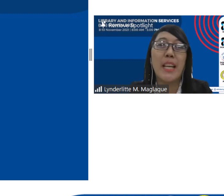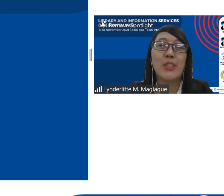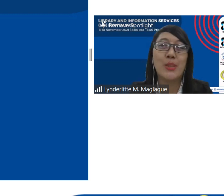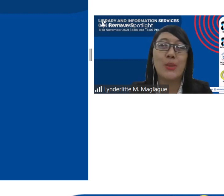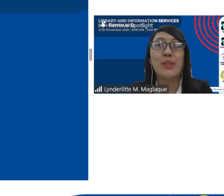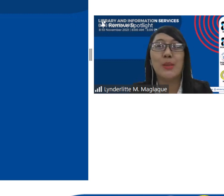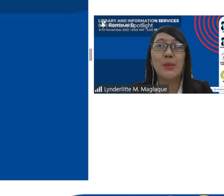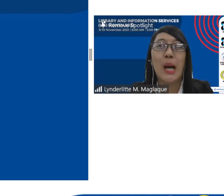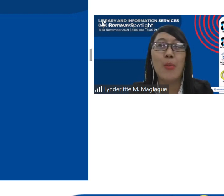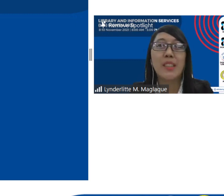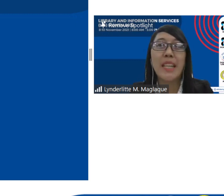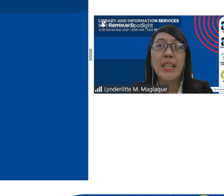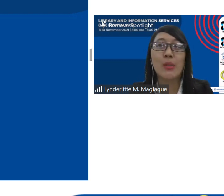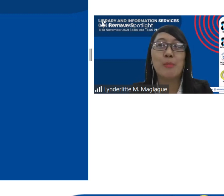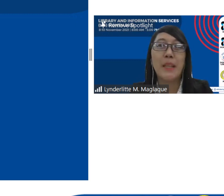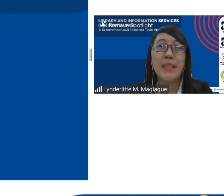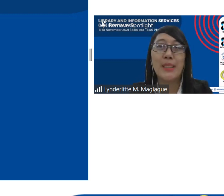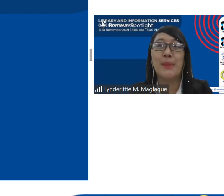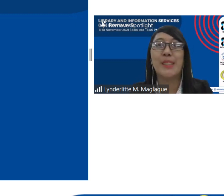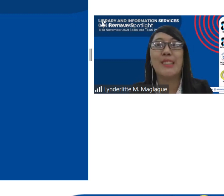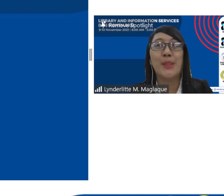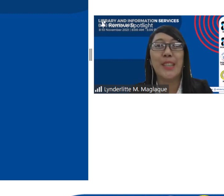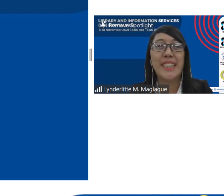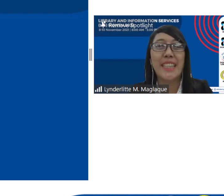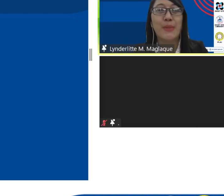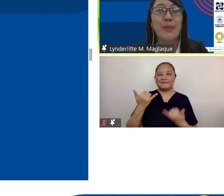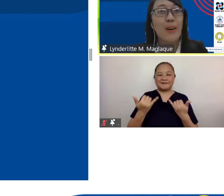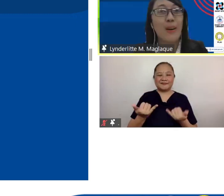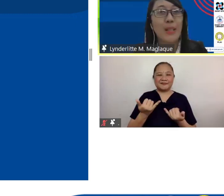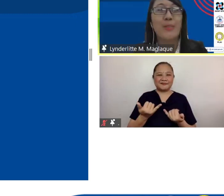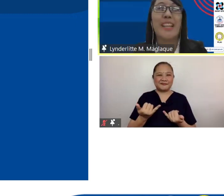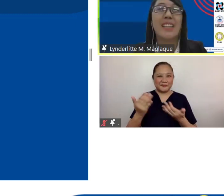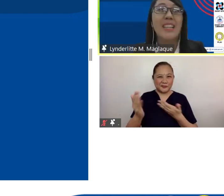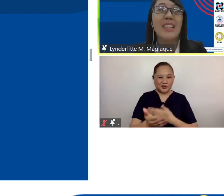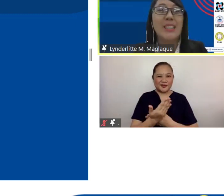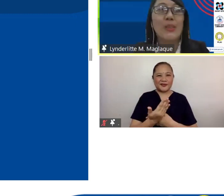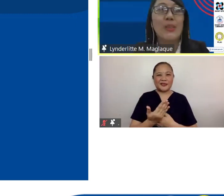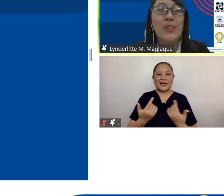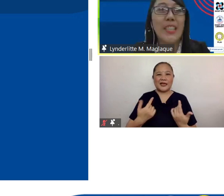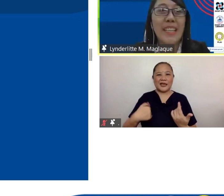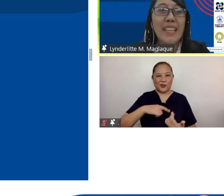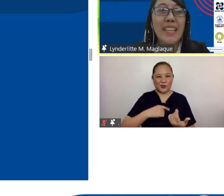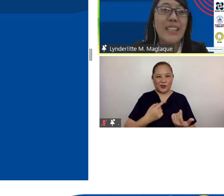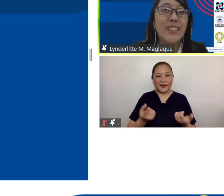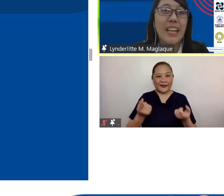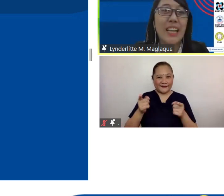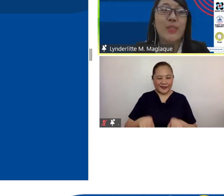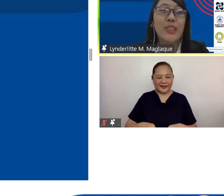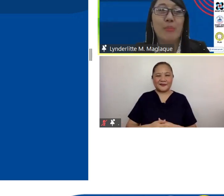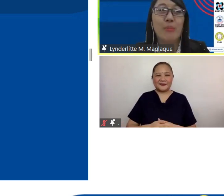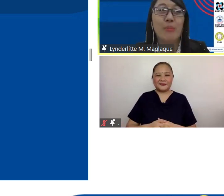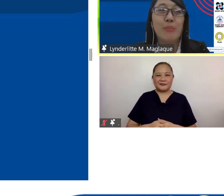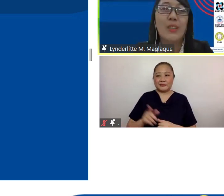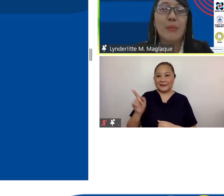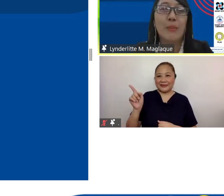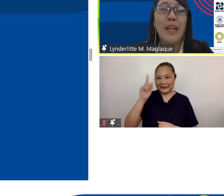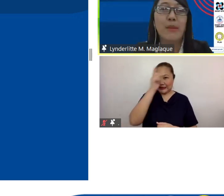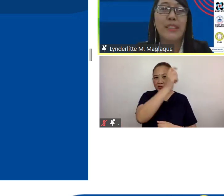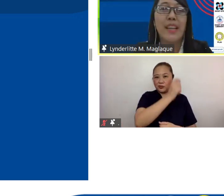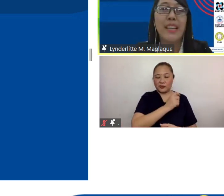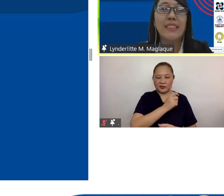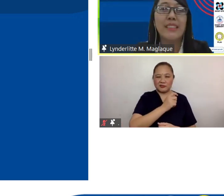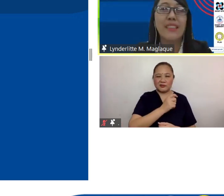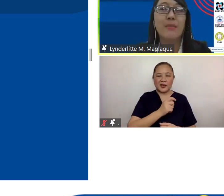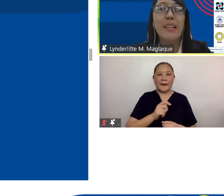great pleasure to introduce our keynote speaker for this morning, for our event. So she is a graduate of Bachelor of